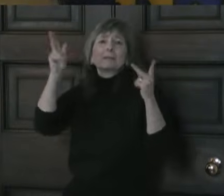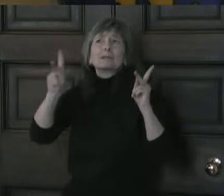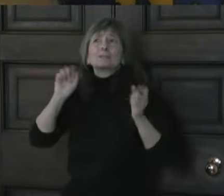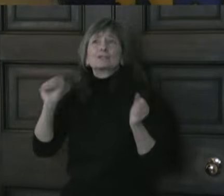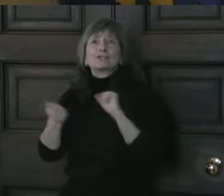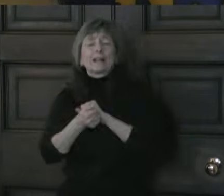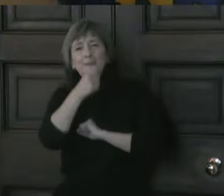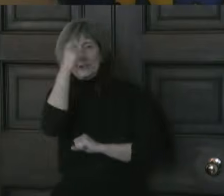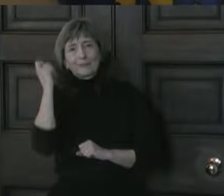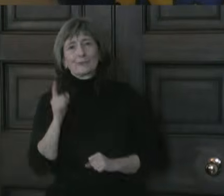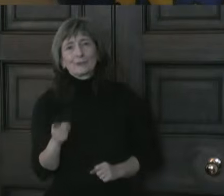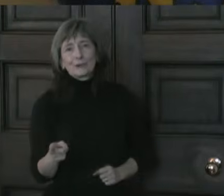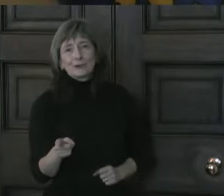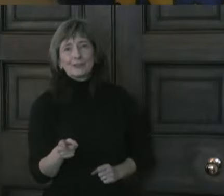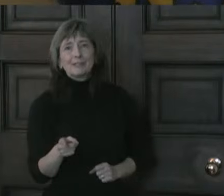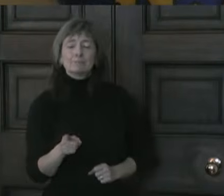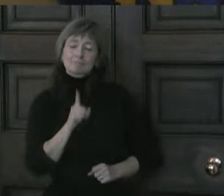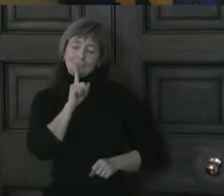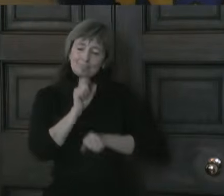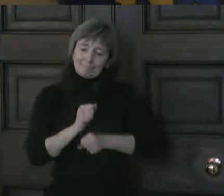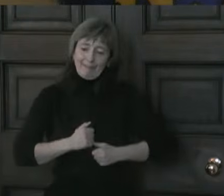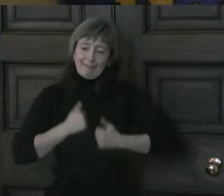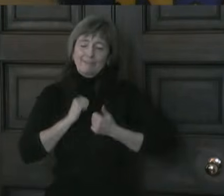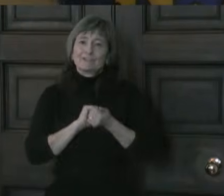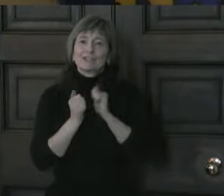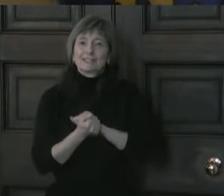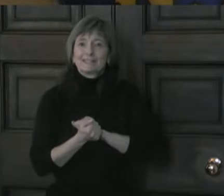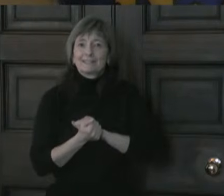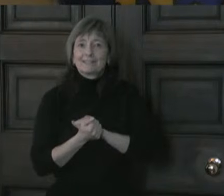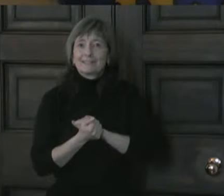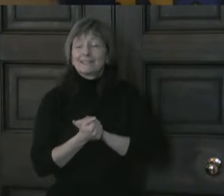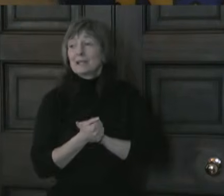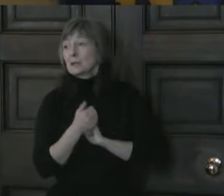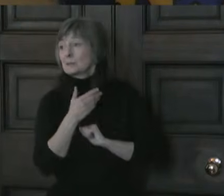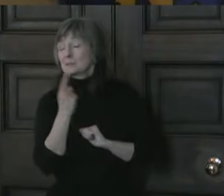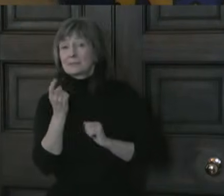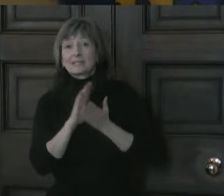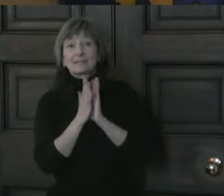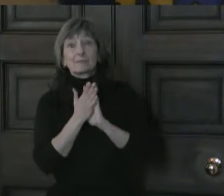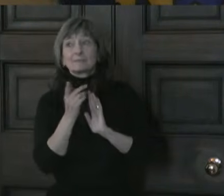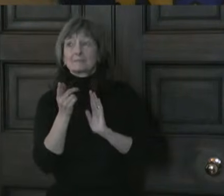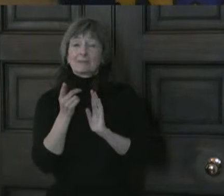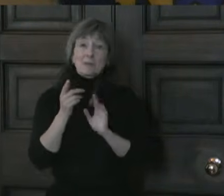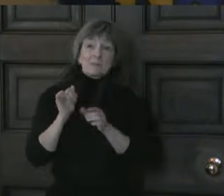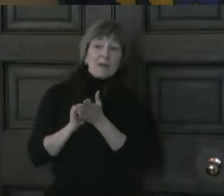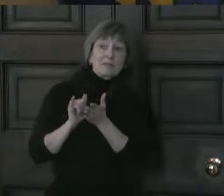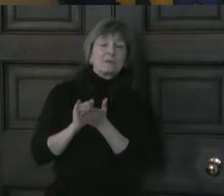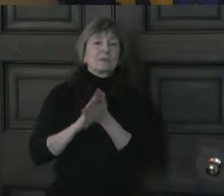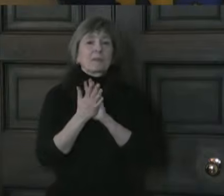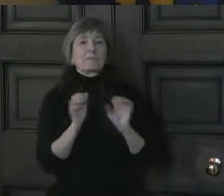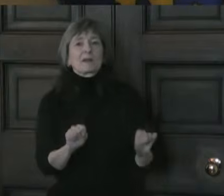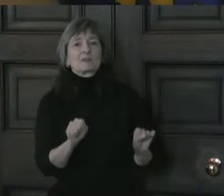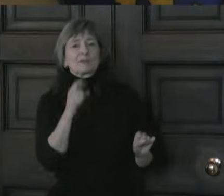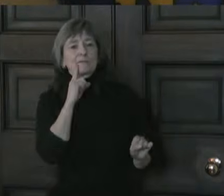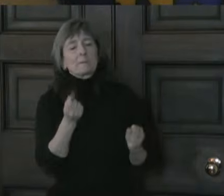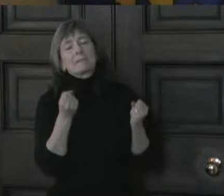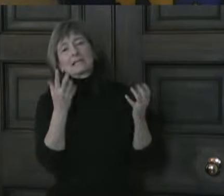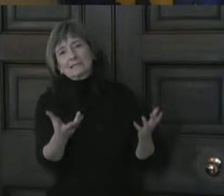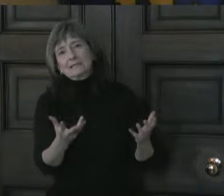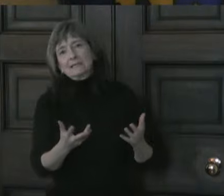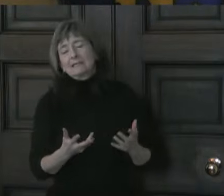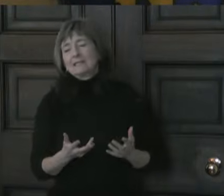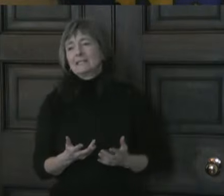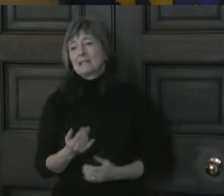many in meaningful and real ways because you've made the impossible possible. We can only imagine what